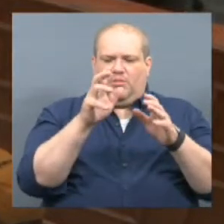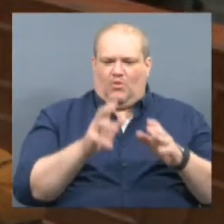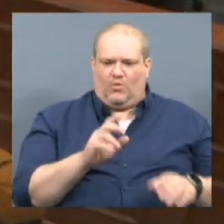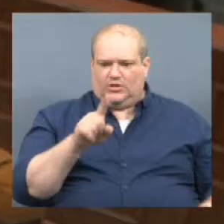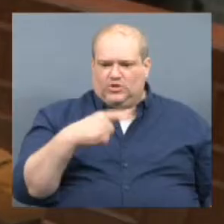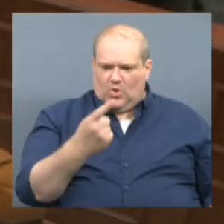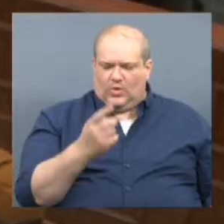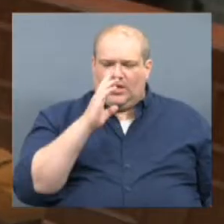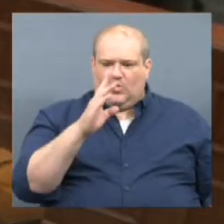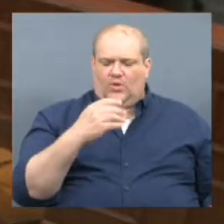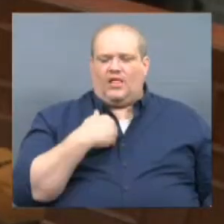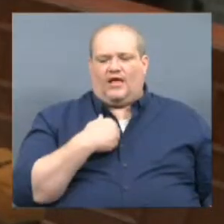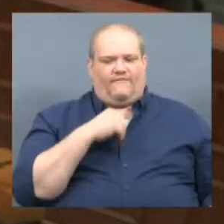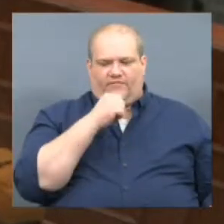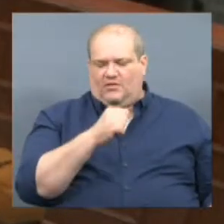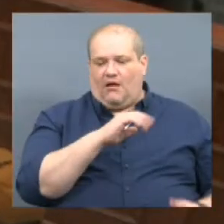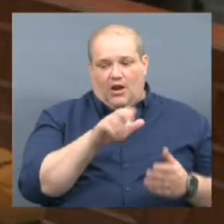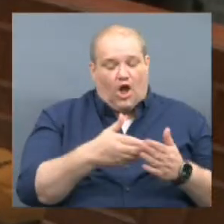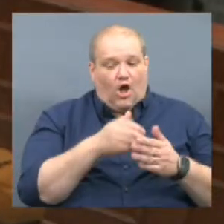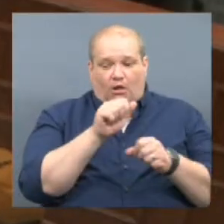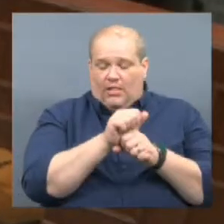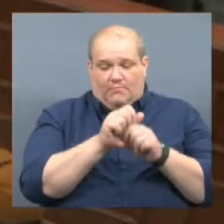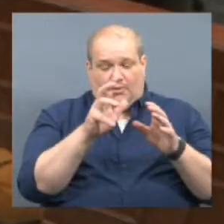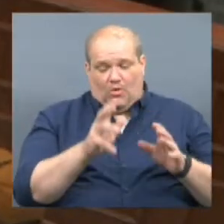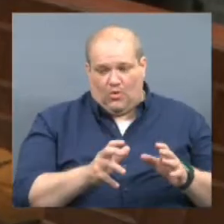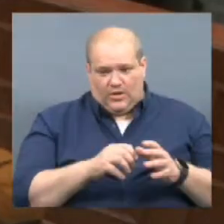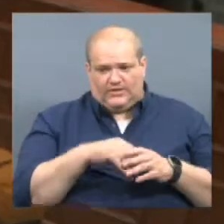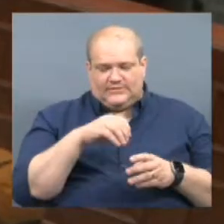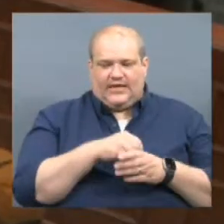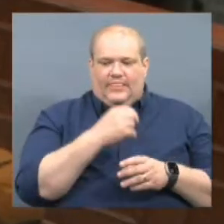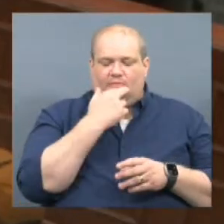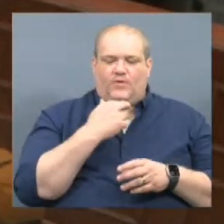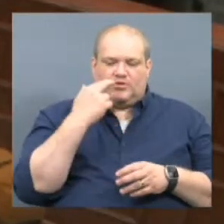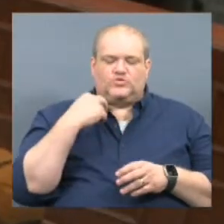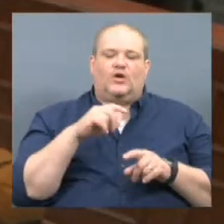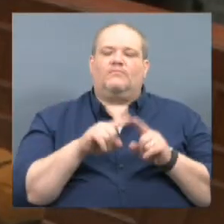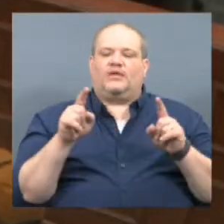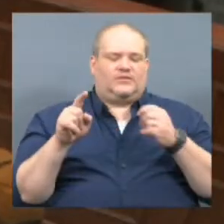So- only will have it. So Not every employee Right. in the restaurant, but